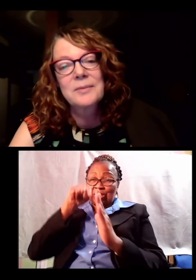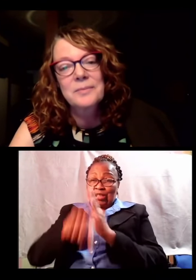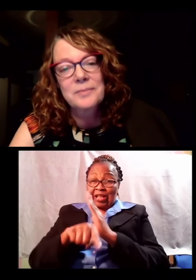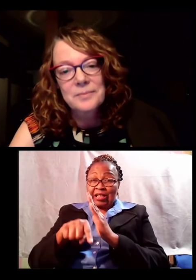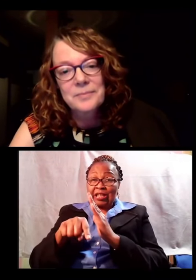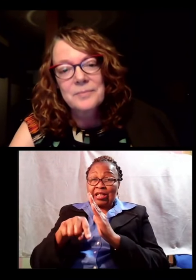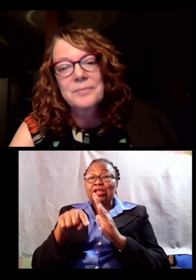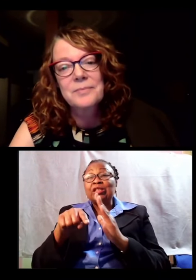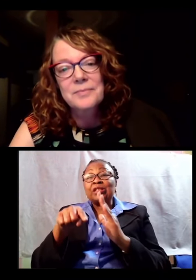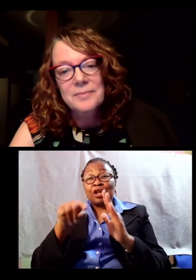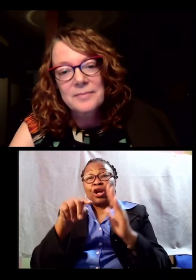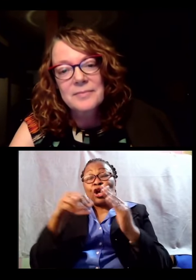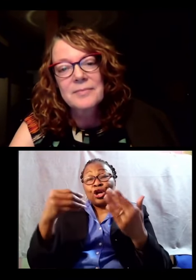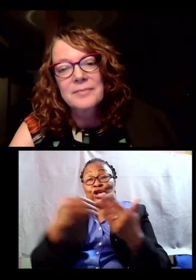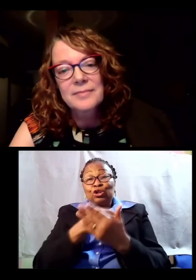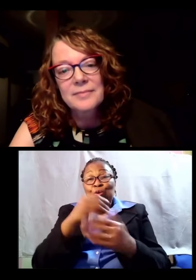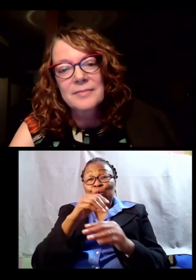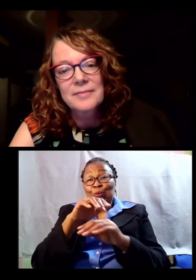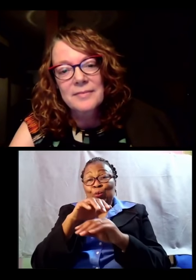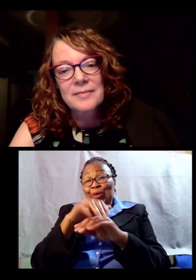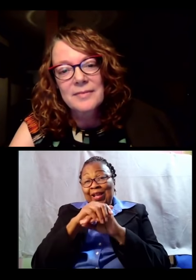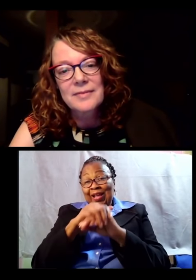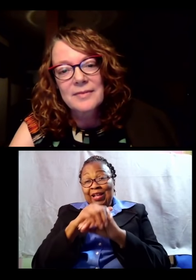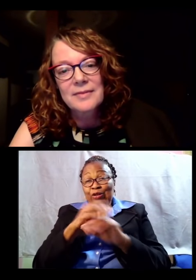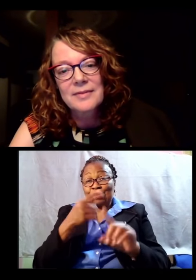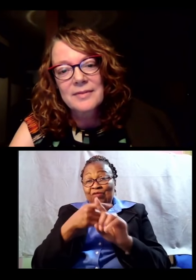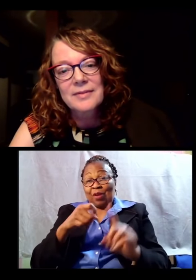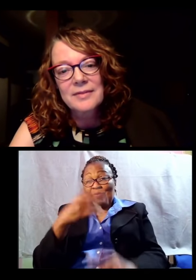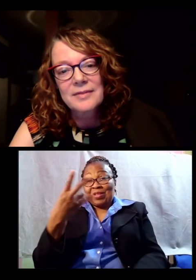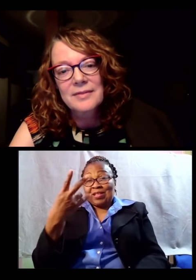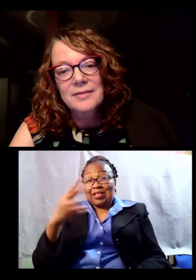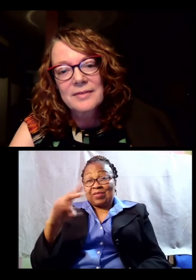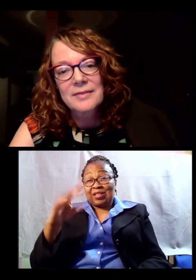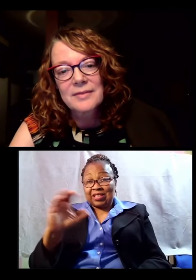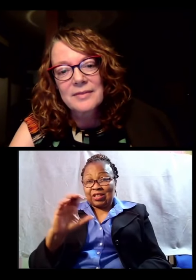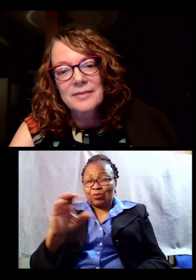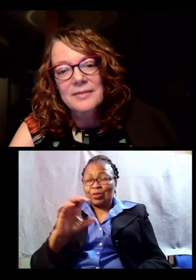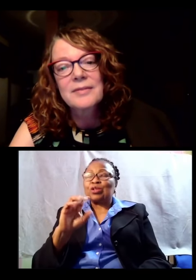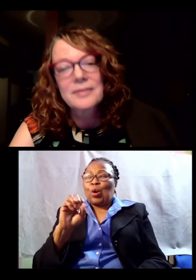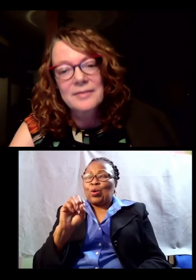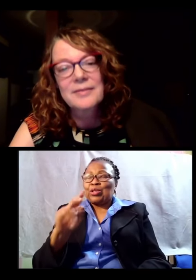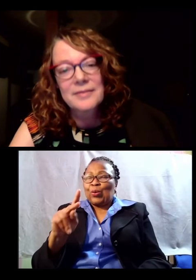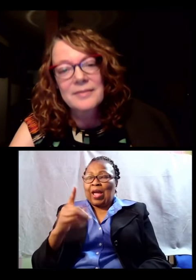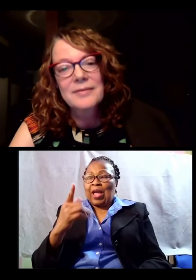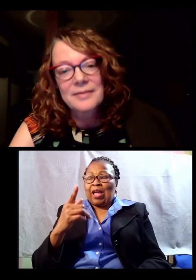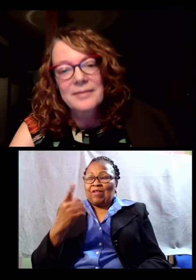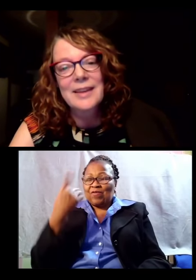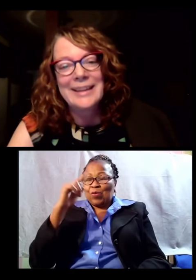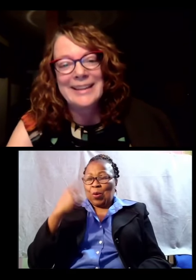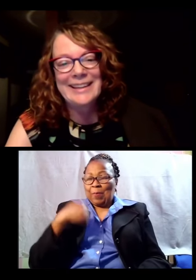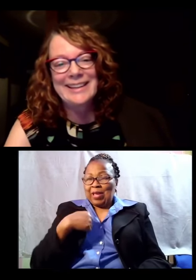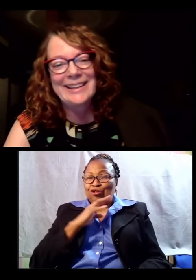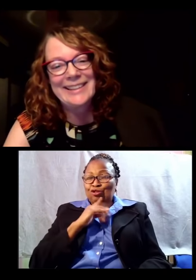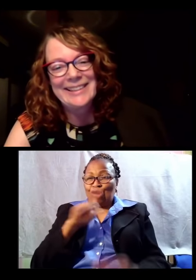Englanders of the 17th century, so it's okay for me to talk about them. We're related.